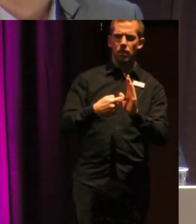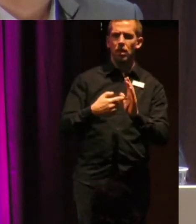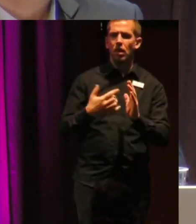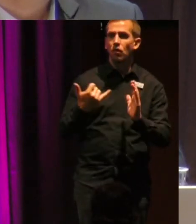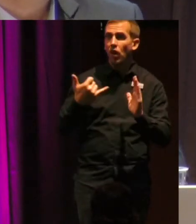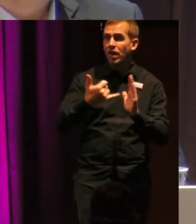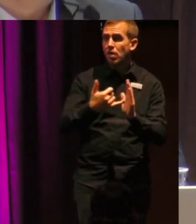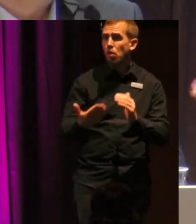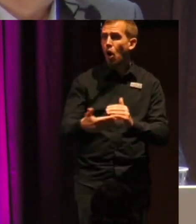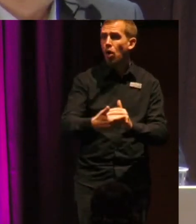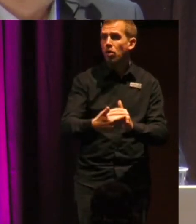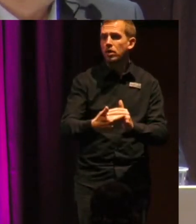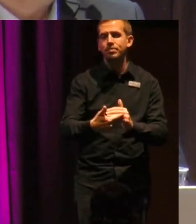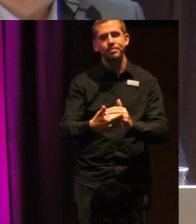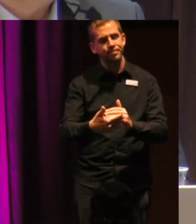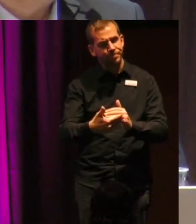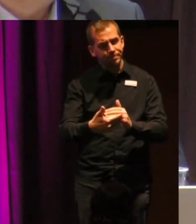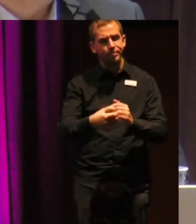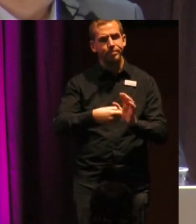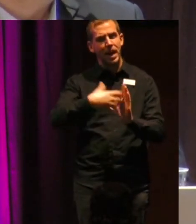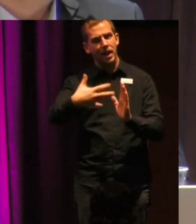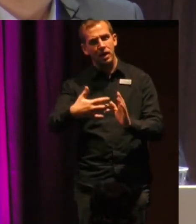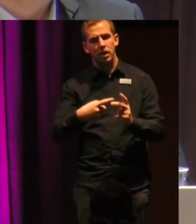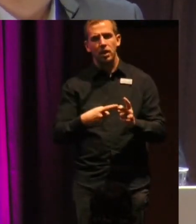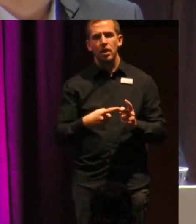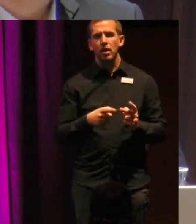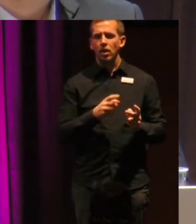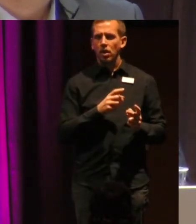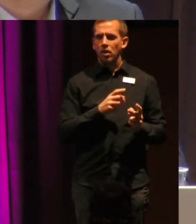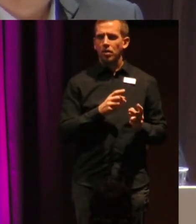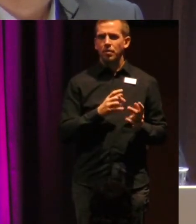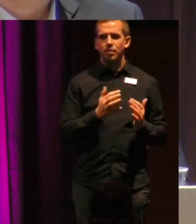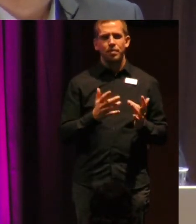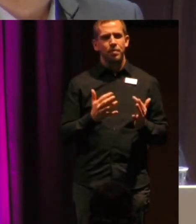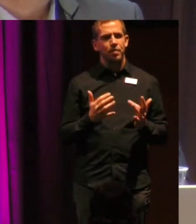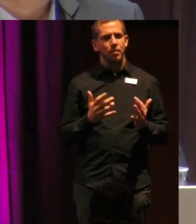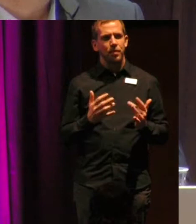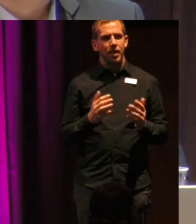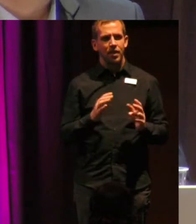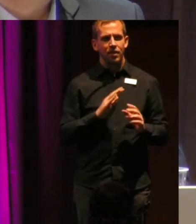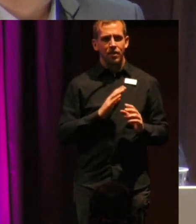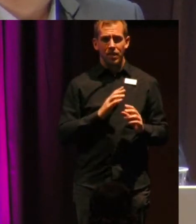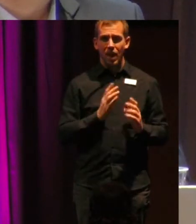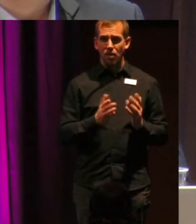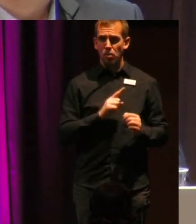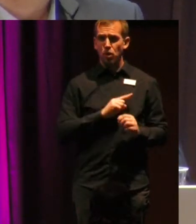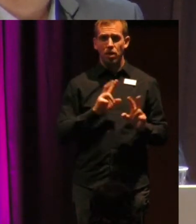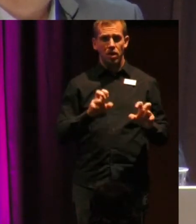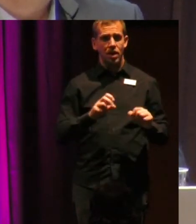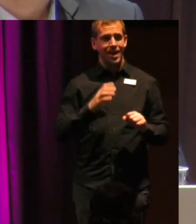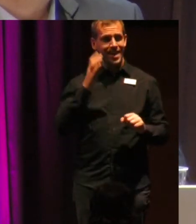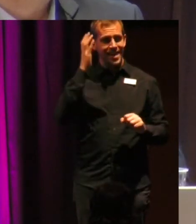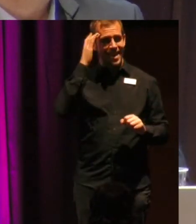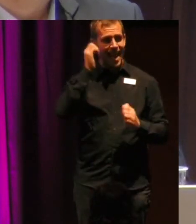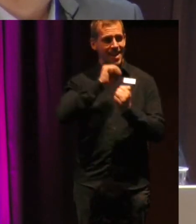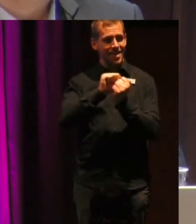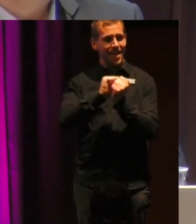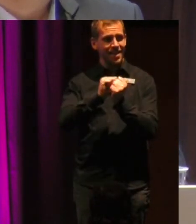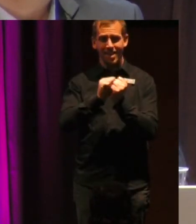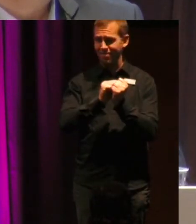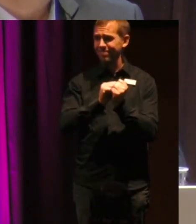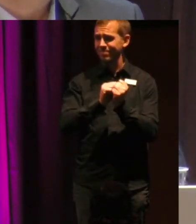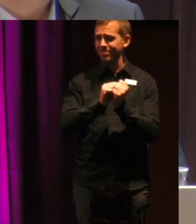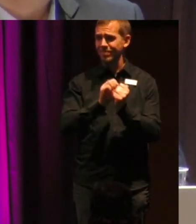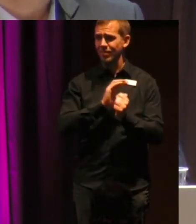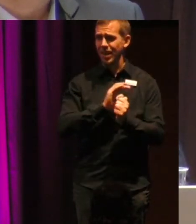that. So there is a kind of huge kind of brainwashing at different levels. And